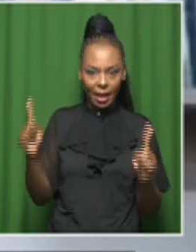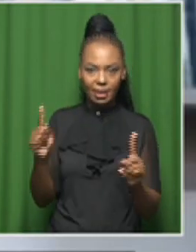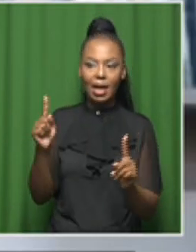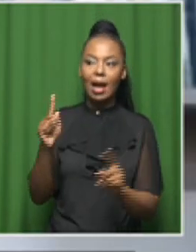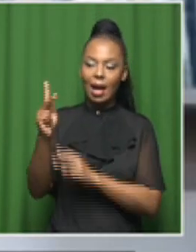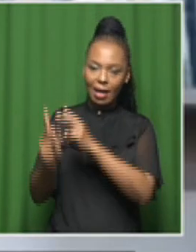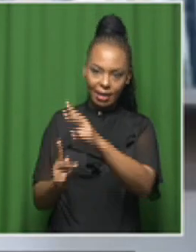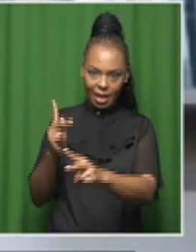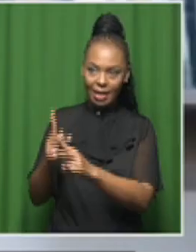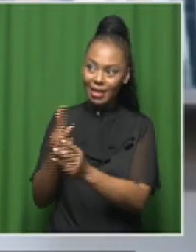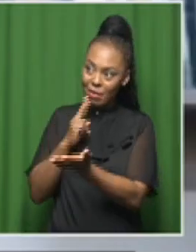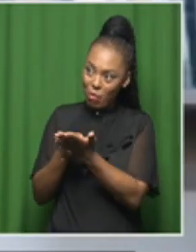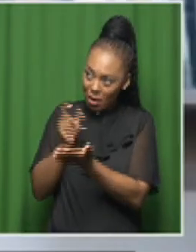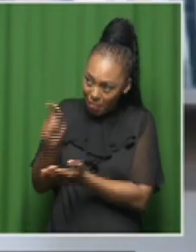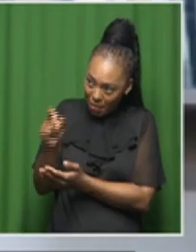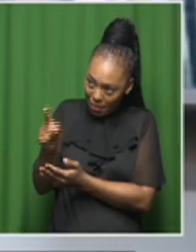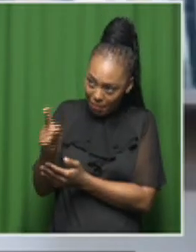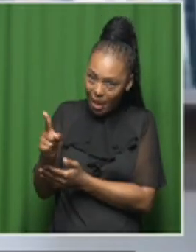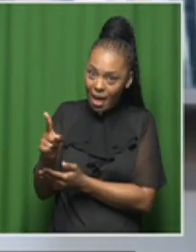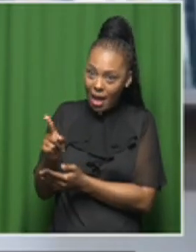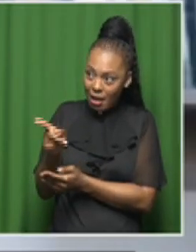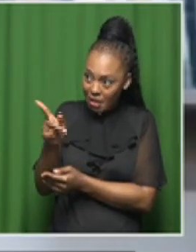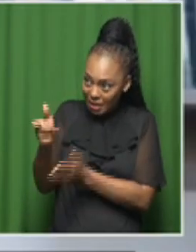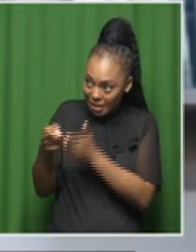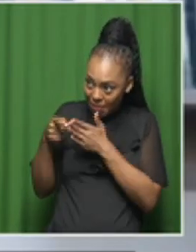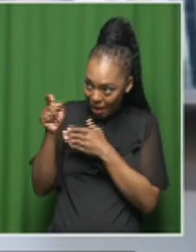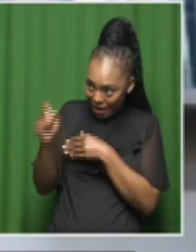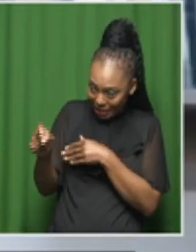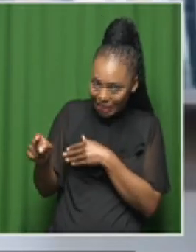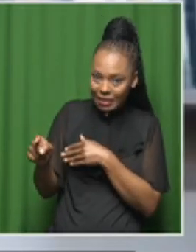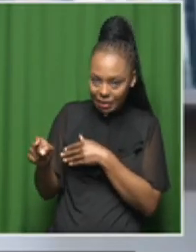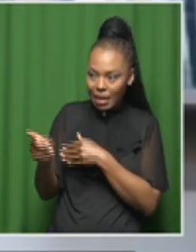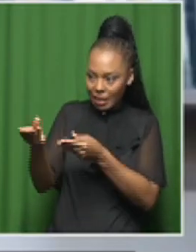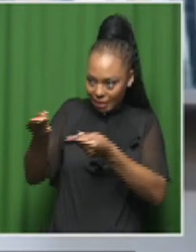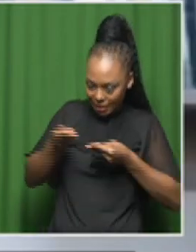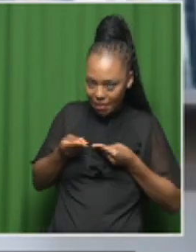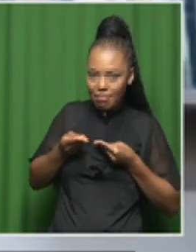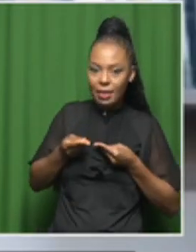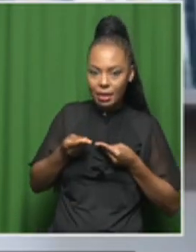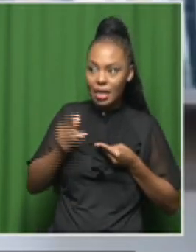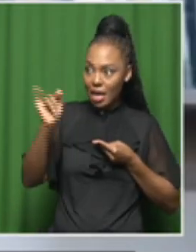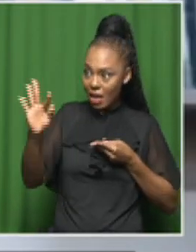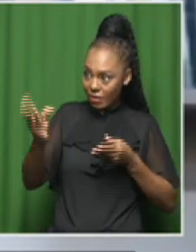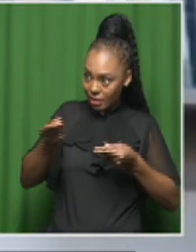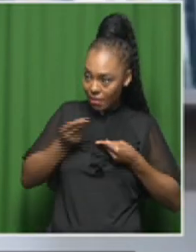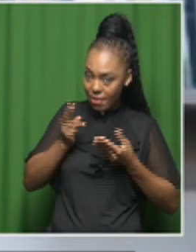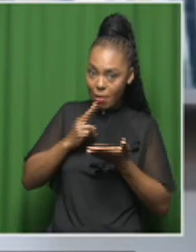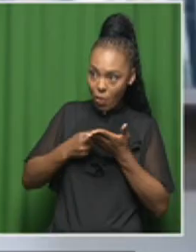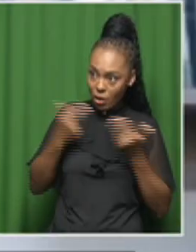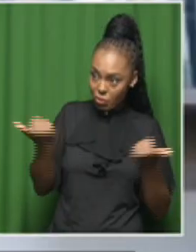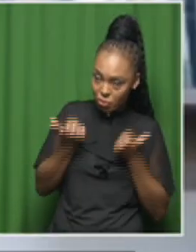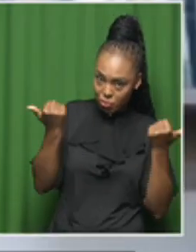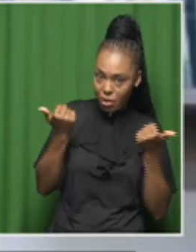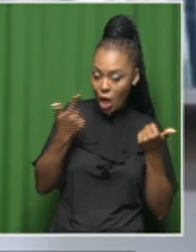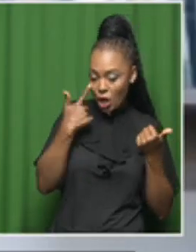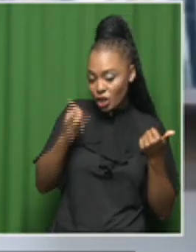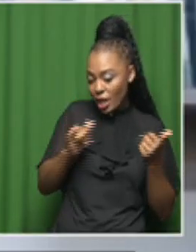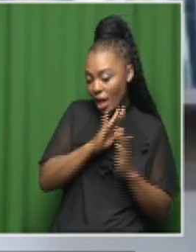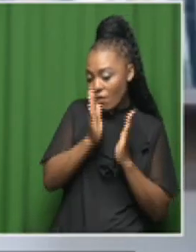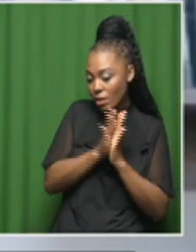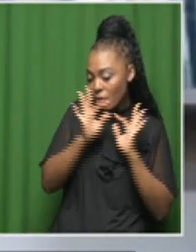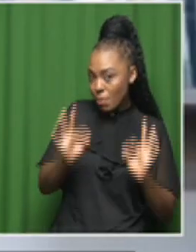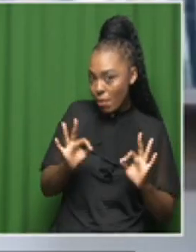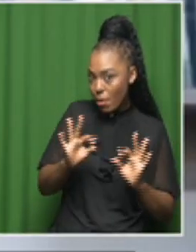the reports. Yeah, once absolutely. You submit that report, we will reinstate you after we have checked that everything is in